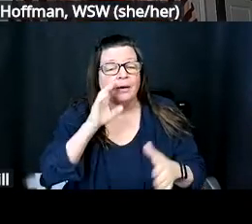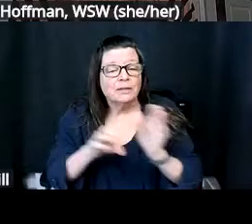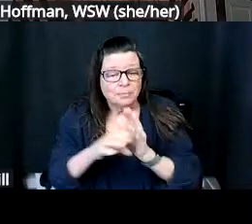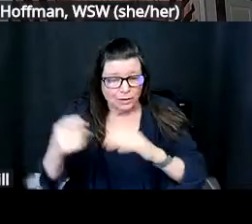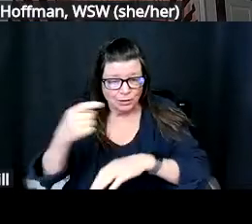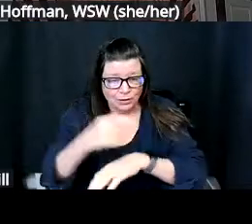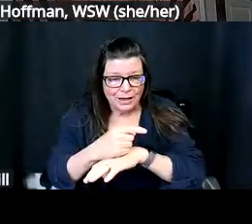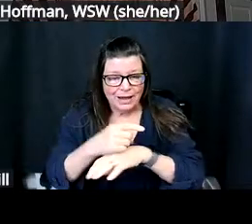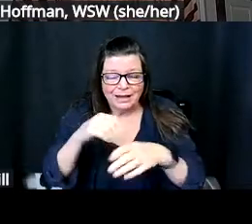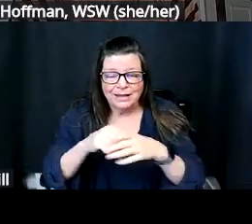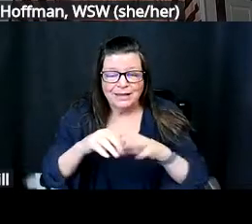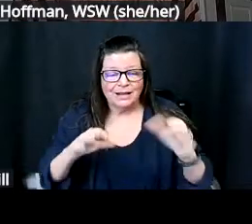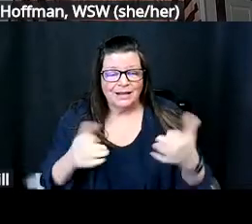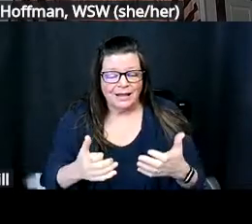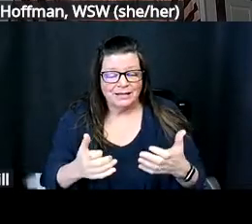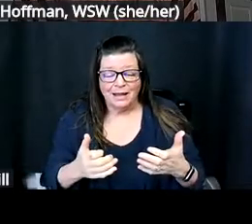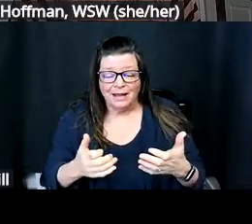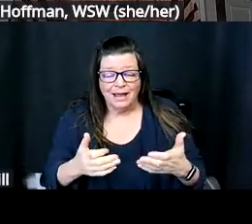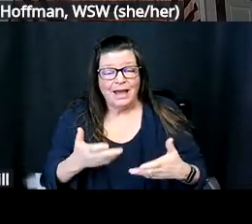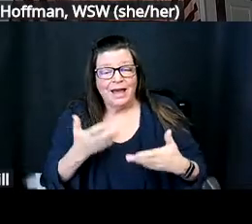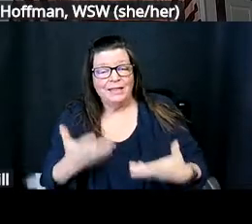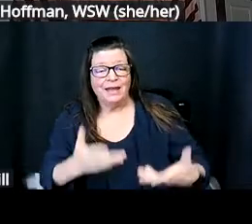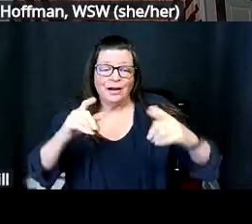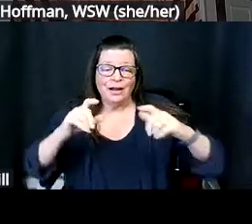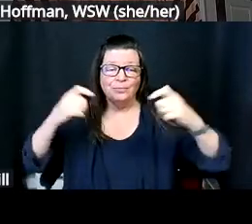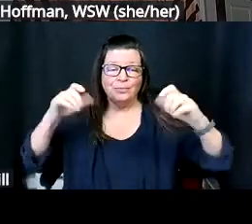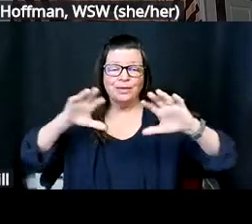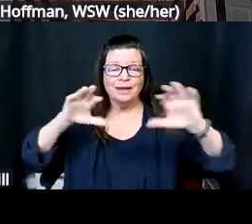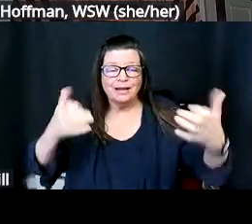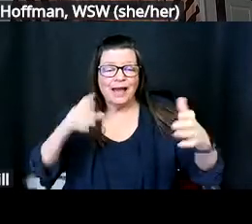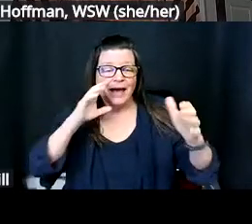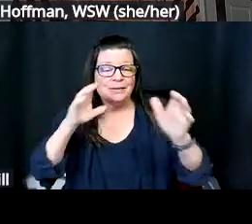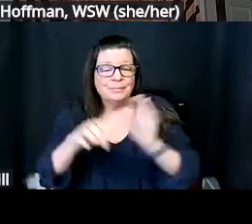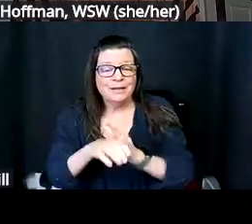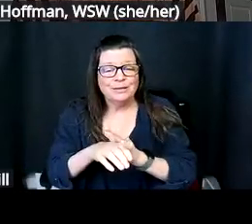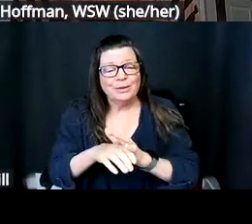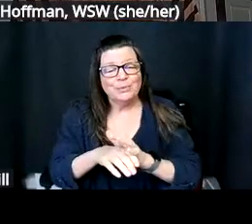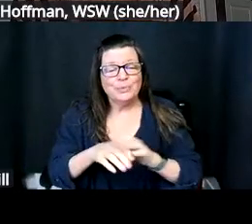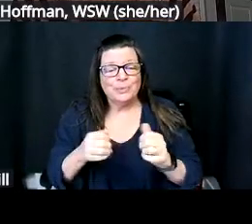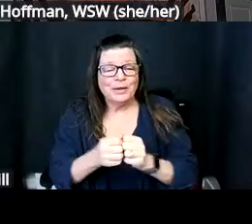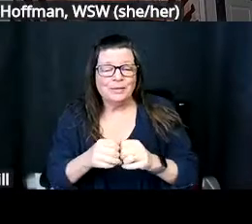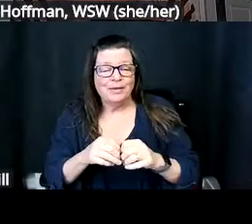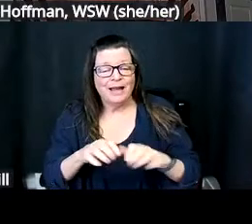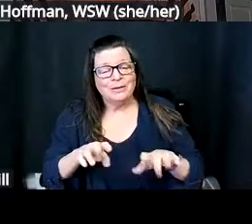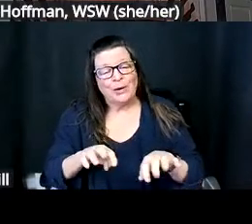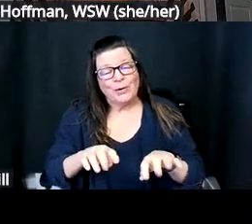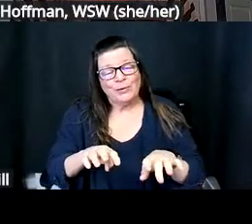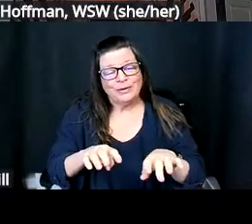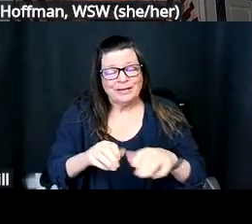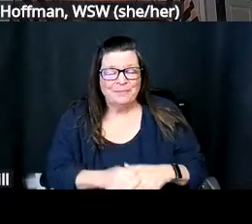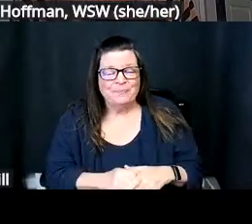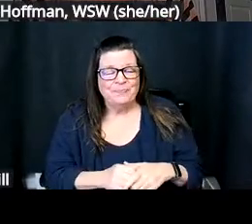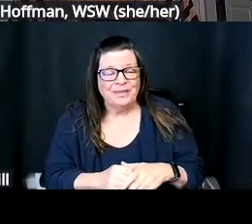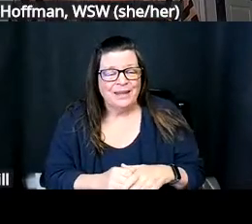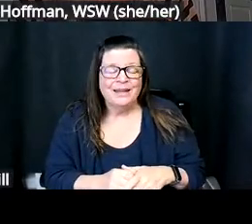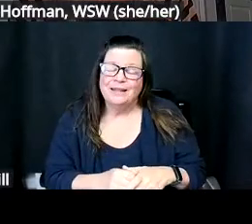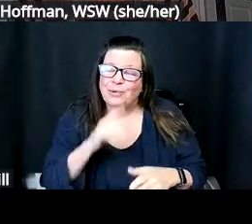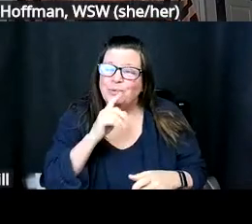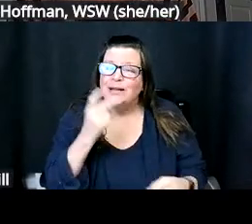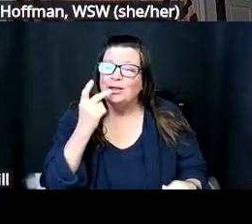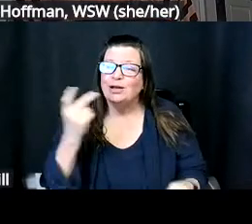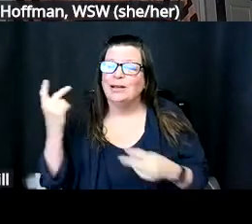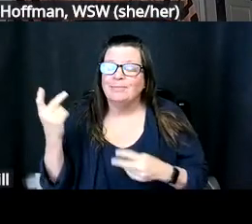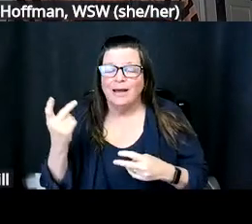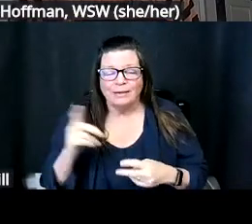class. So there I am with the big class picture and my little toesies showing. So it was really interesting. Well, looking back, you just see